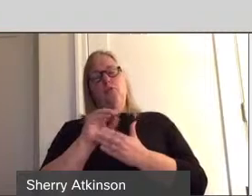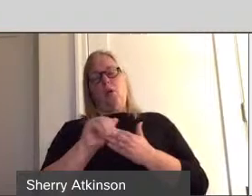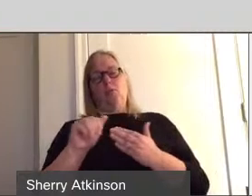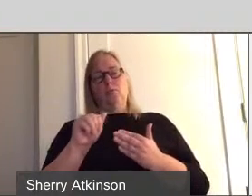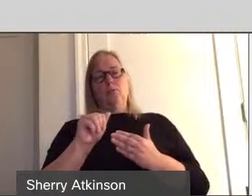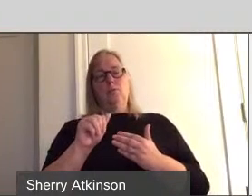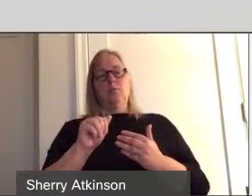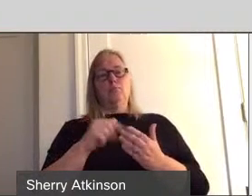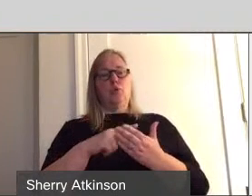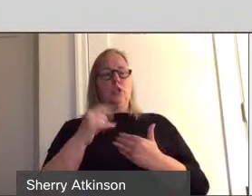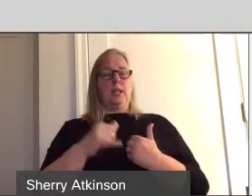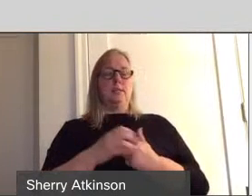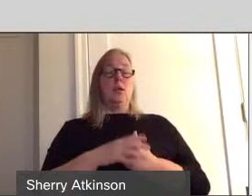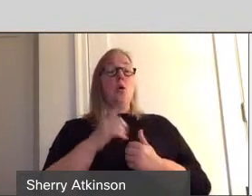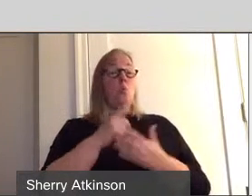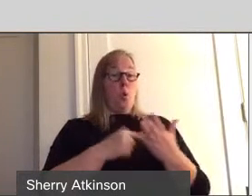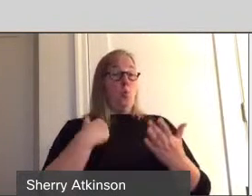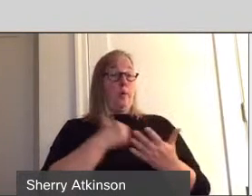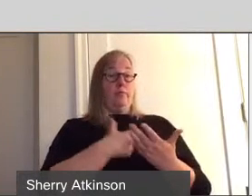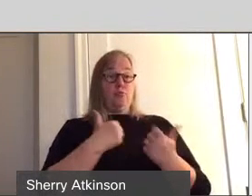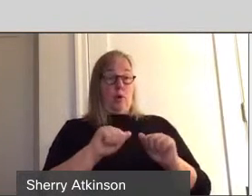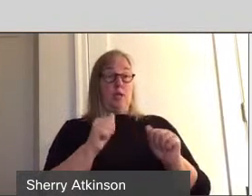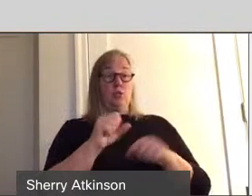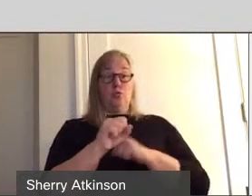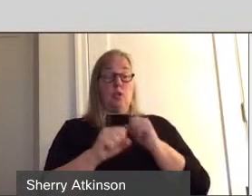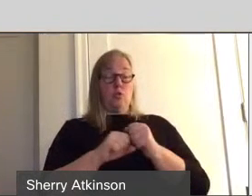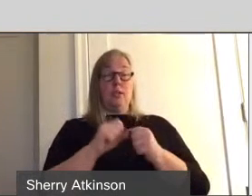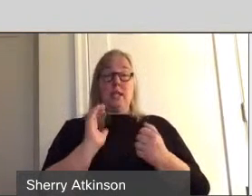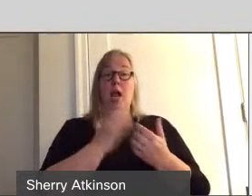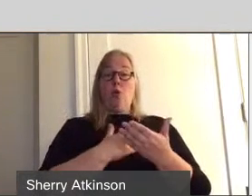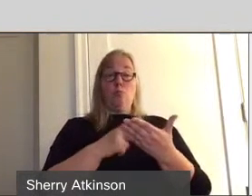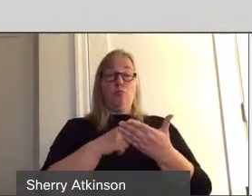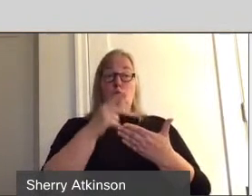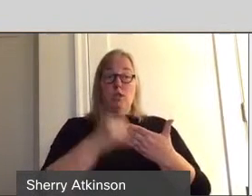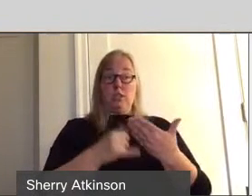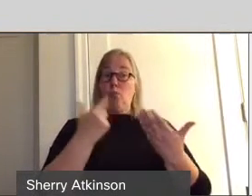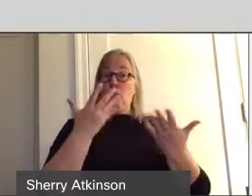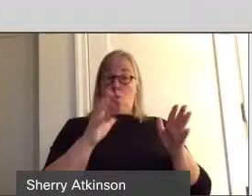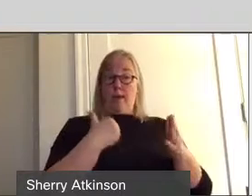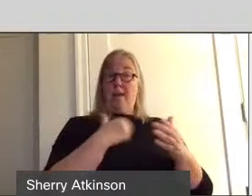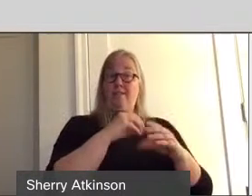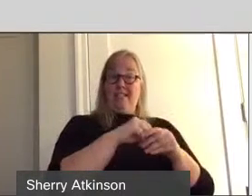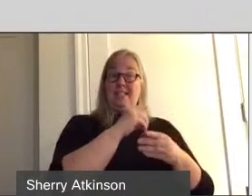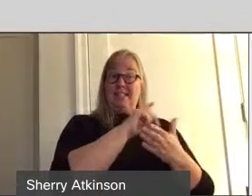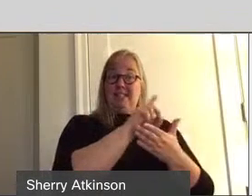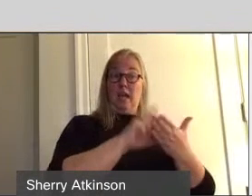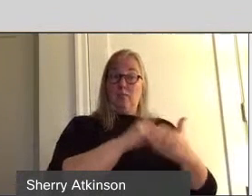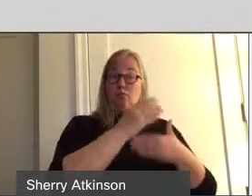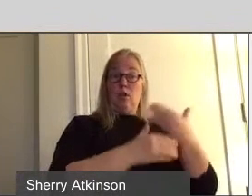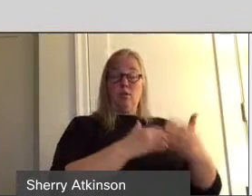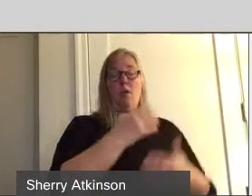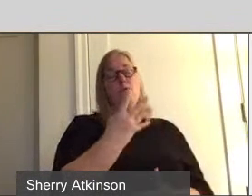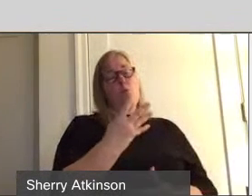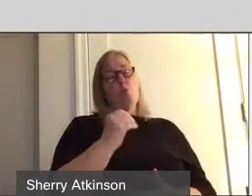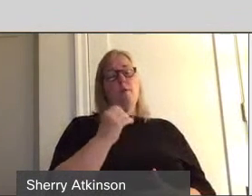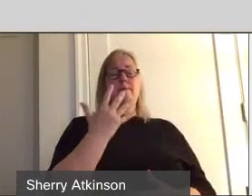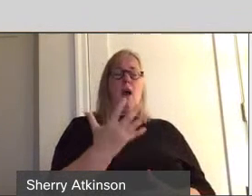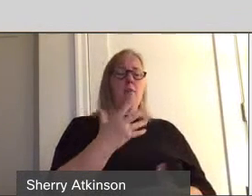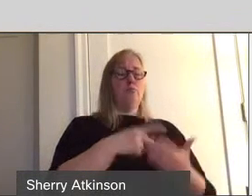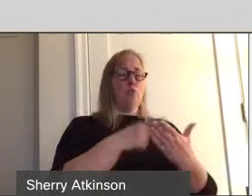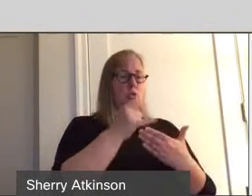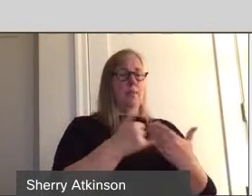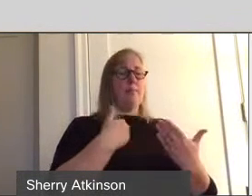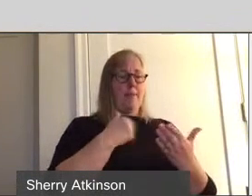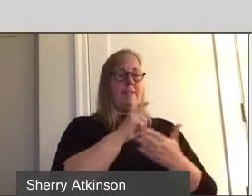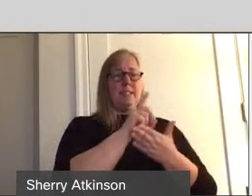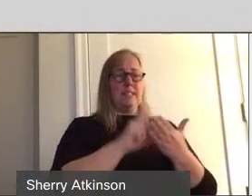what we've tried to structure is the projects that we have in design, the 4 or 5 projects that we have in design. If we go after a